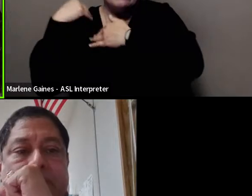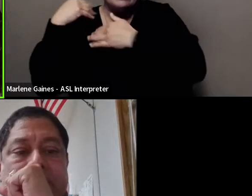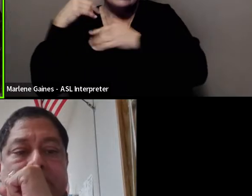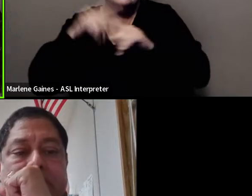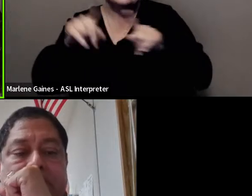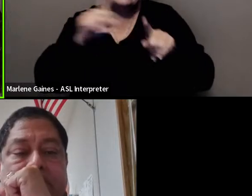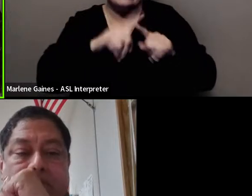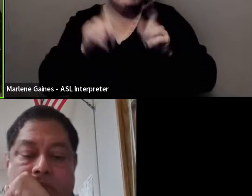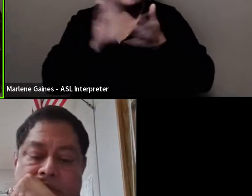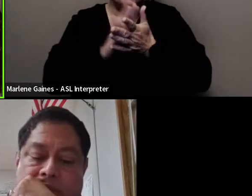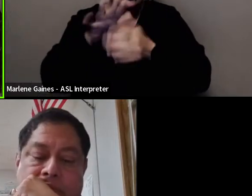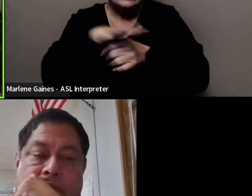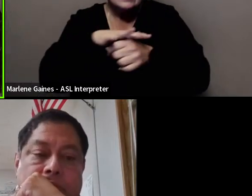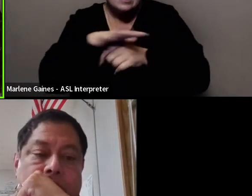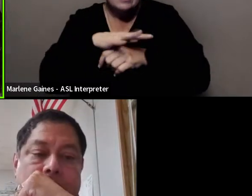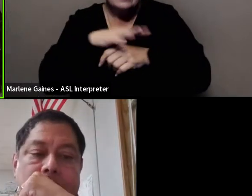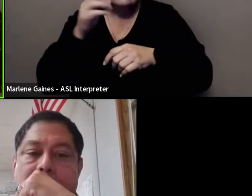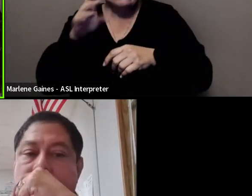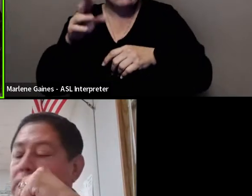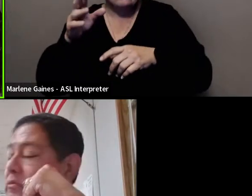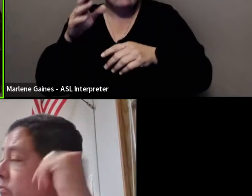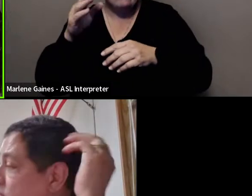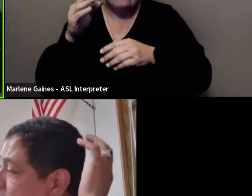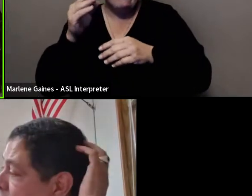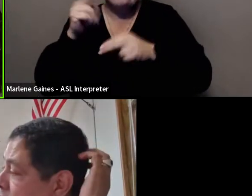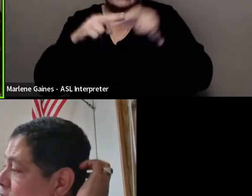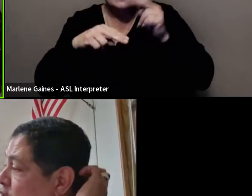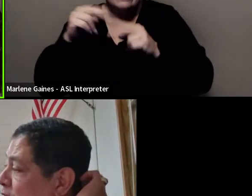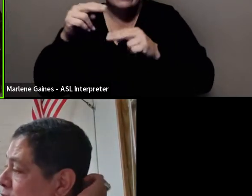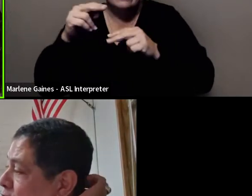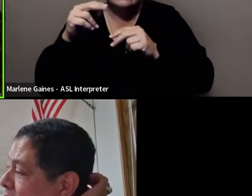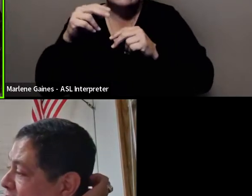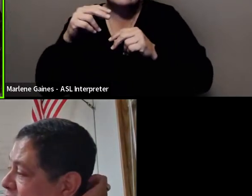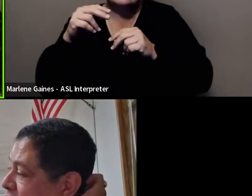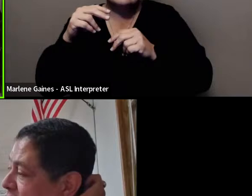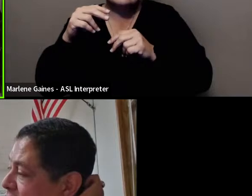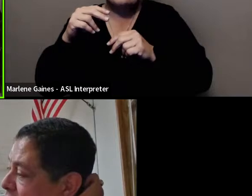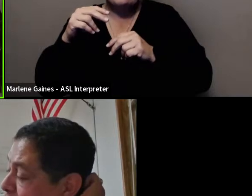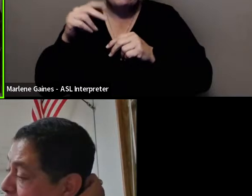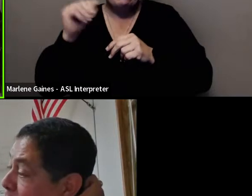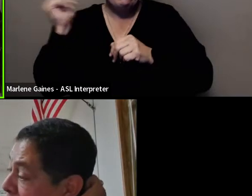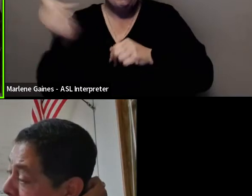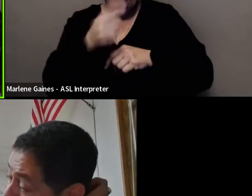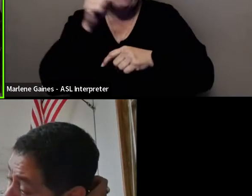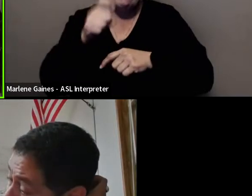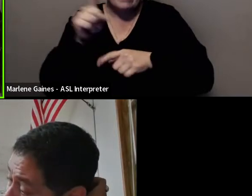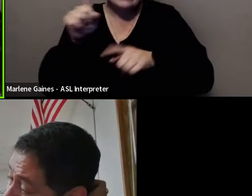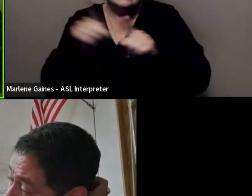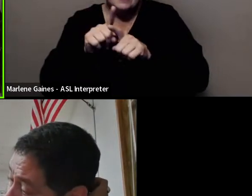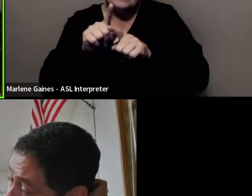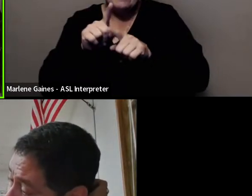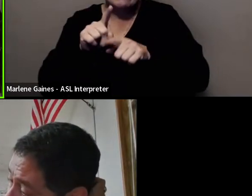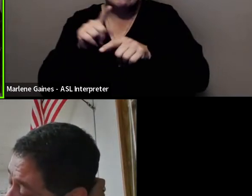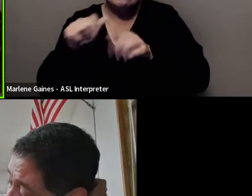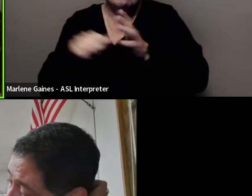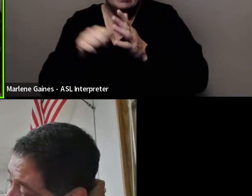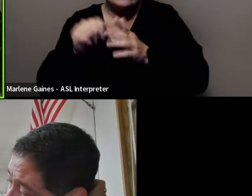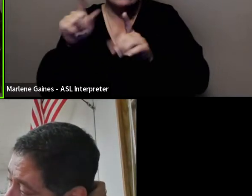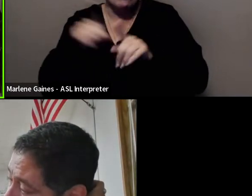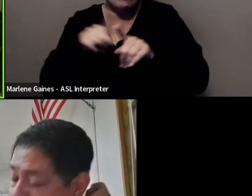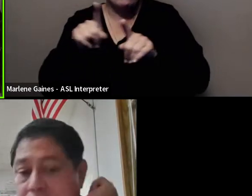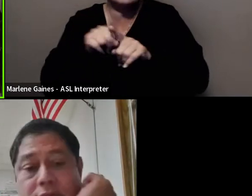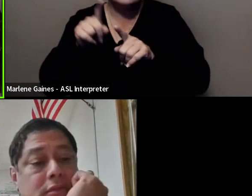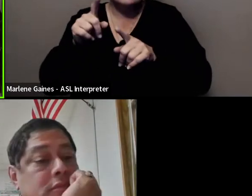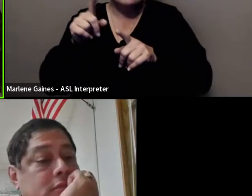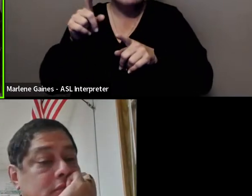different school sites or facilities that we all need to be on the same page. So also,